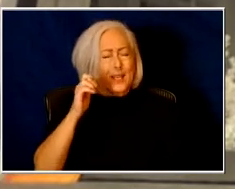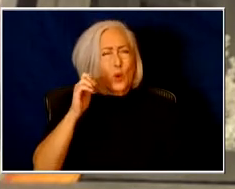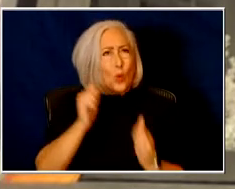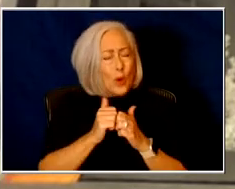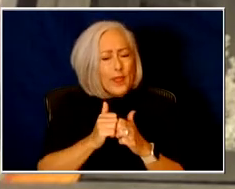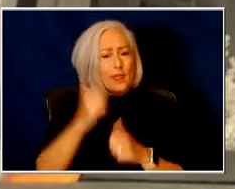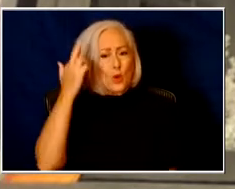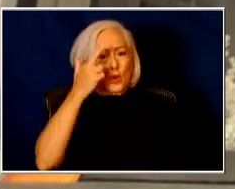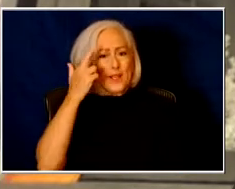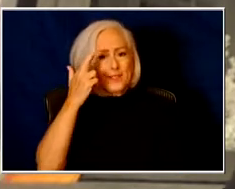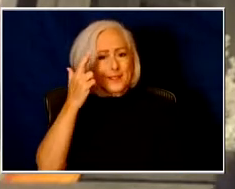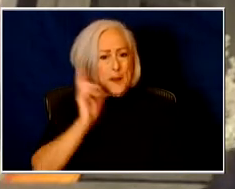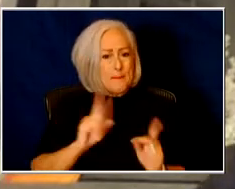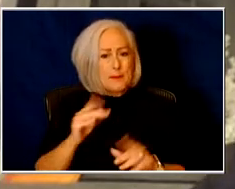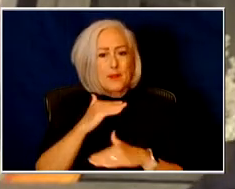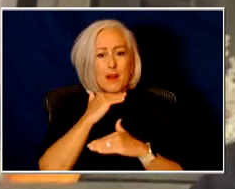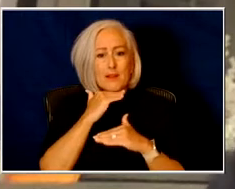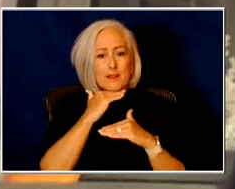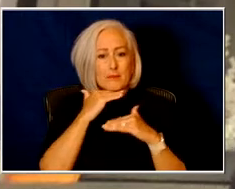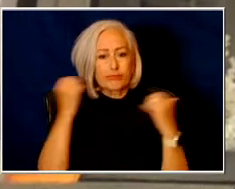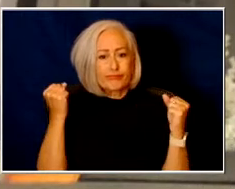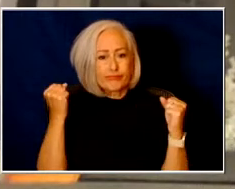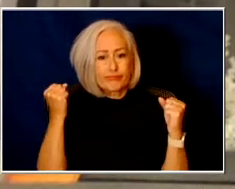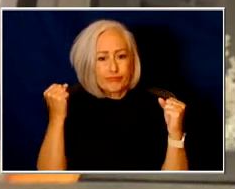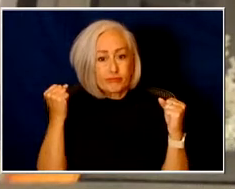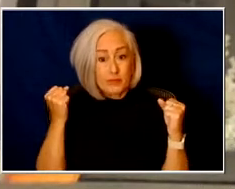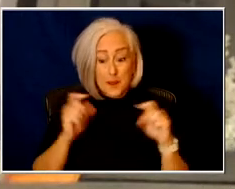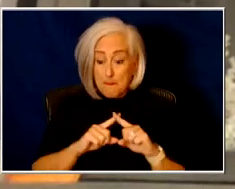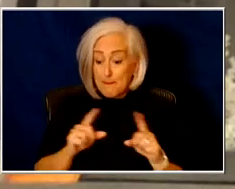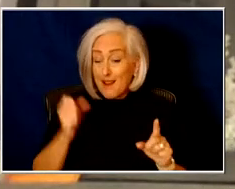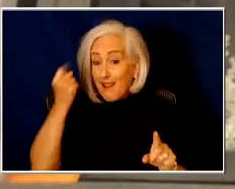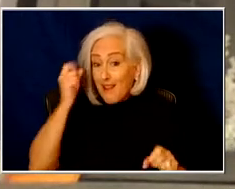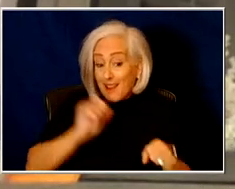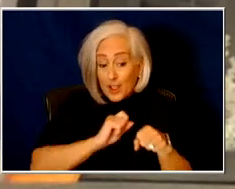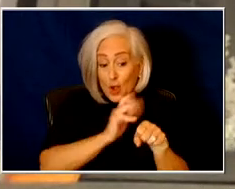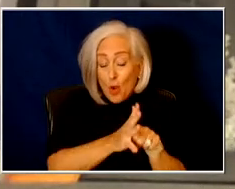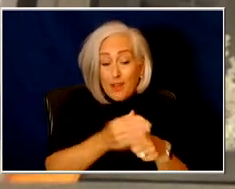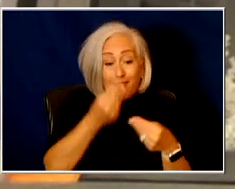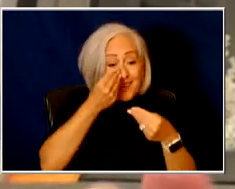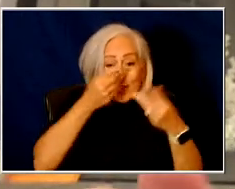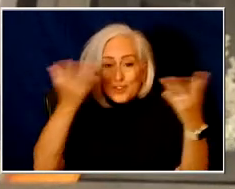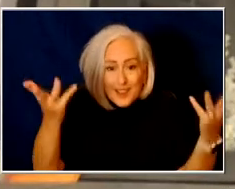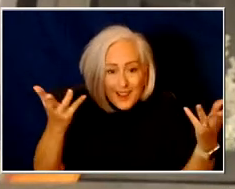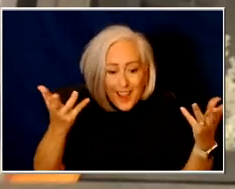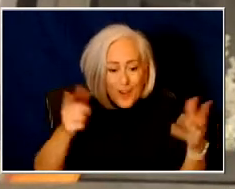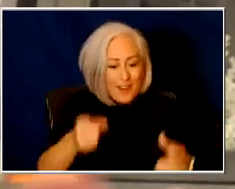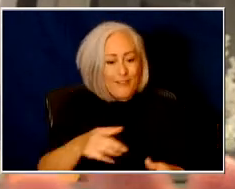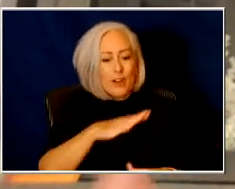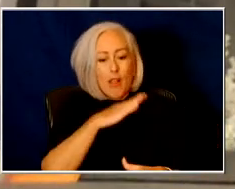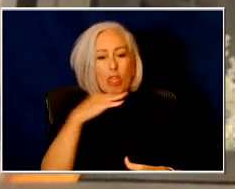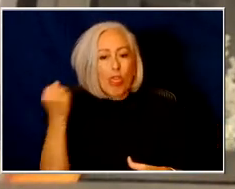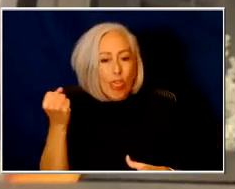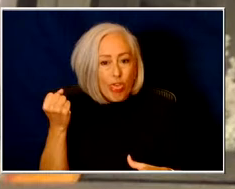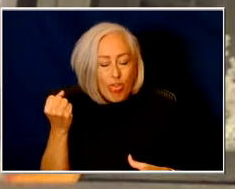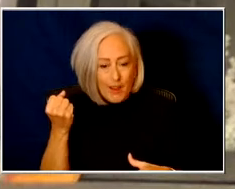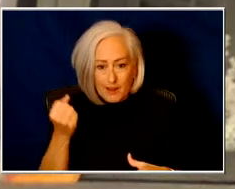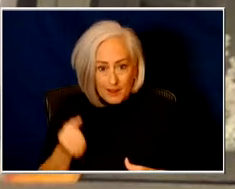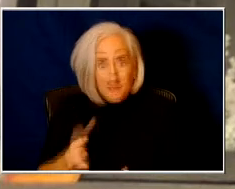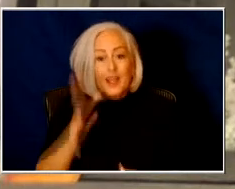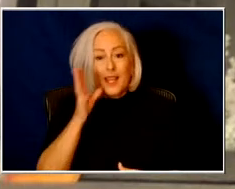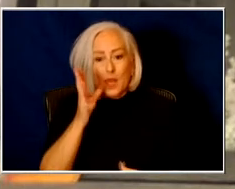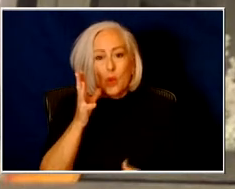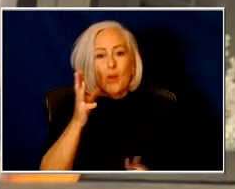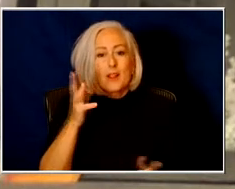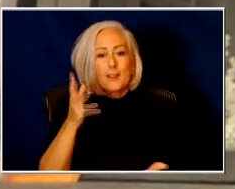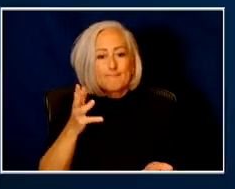but let me just say the virus could care less how fatigued we are of this it will take advantage